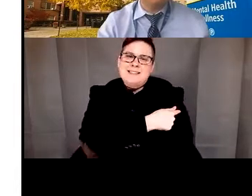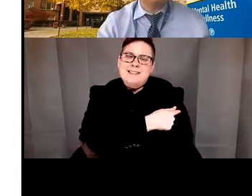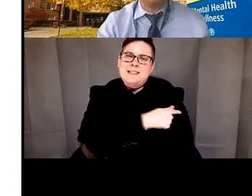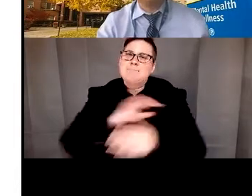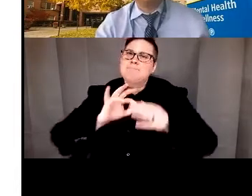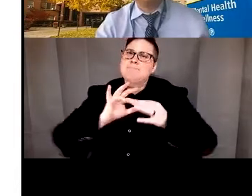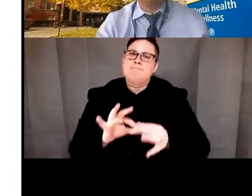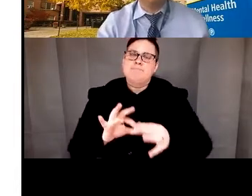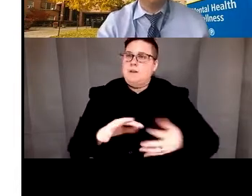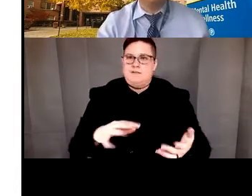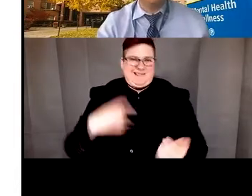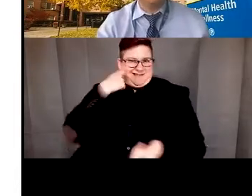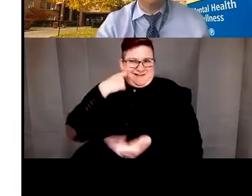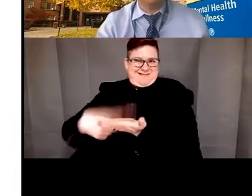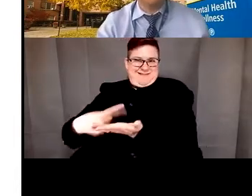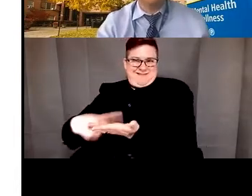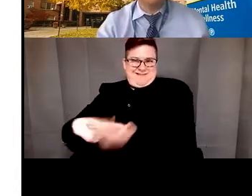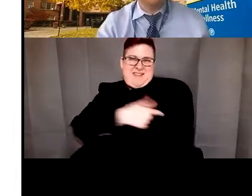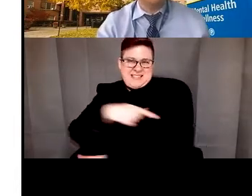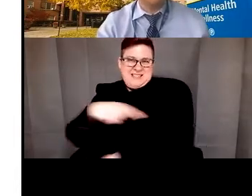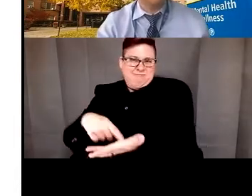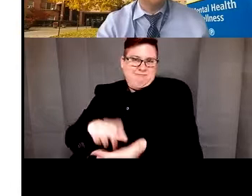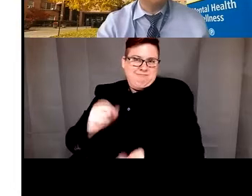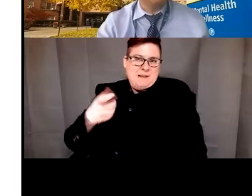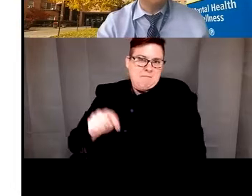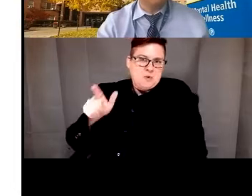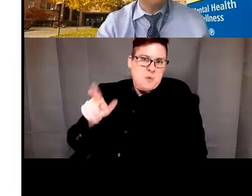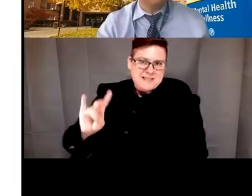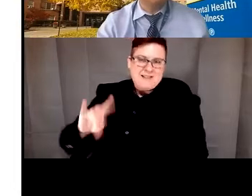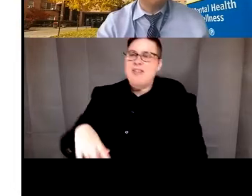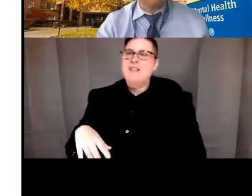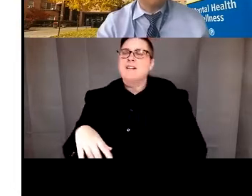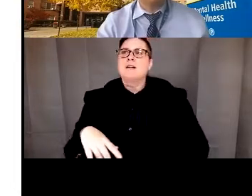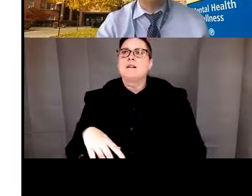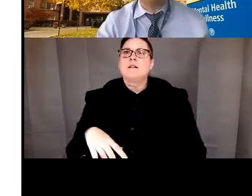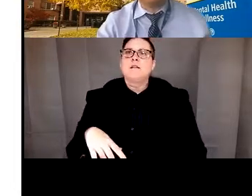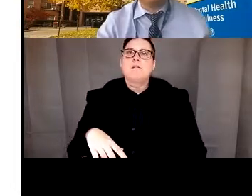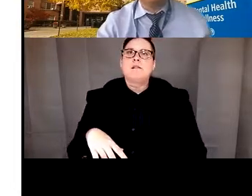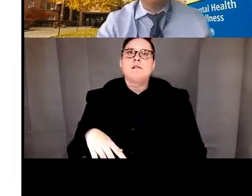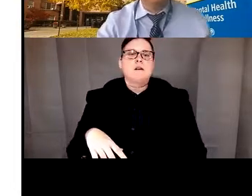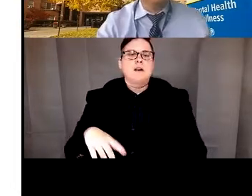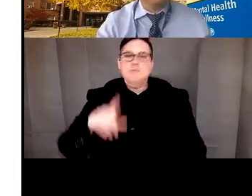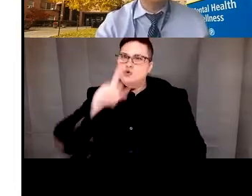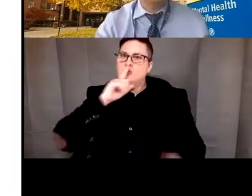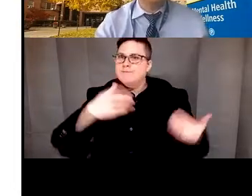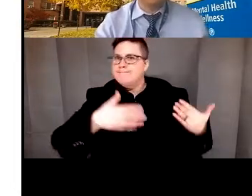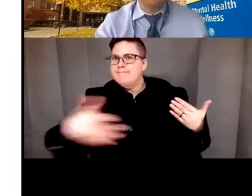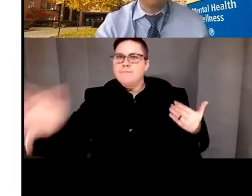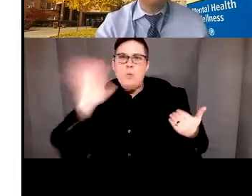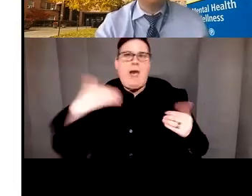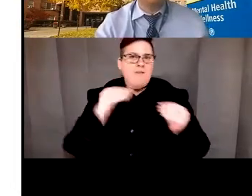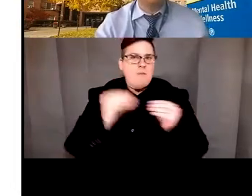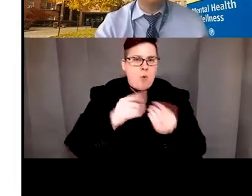we just went through with the September 27th deadline. It will be followed by more dialogues